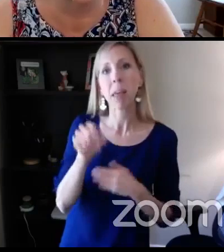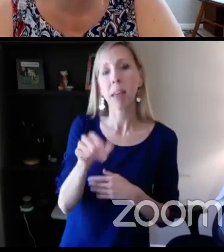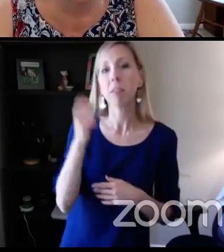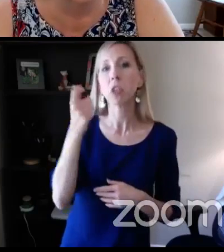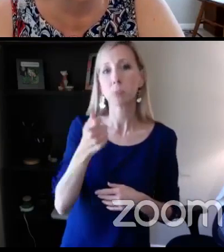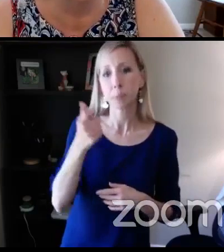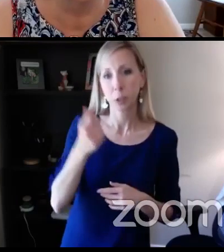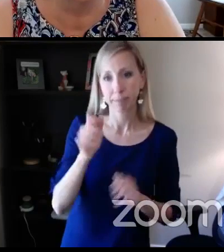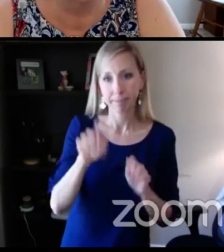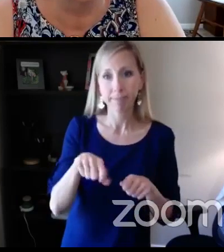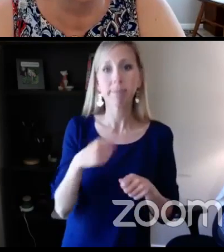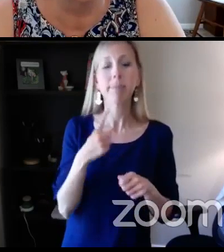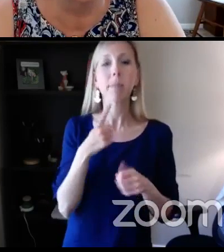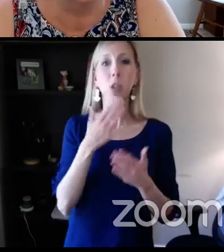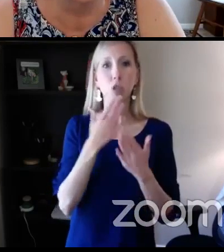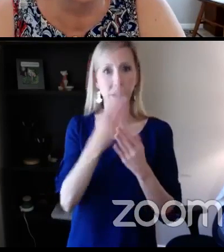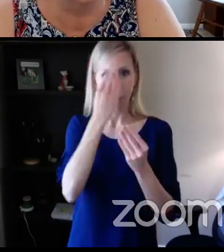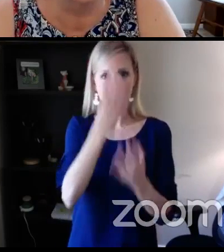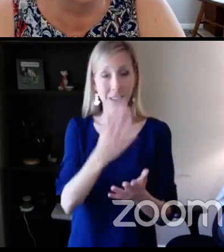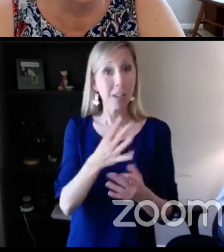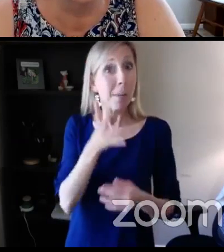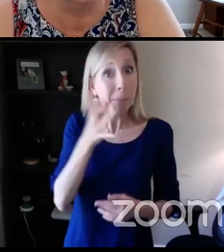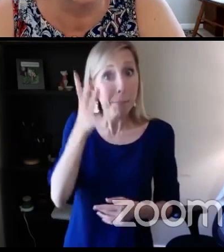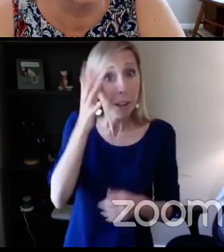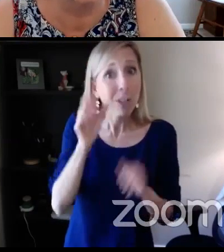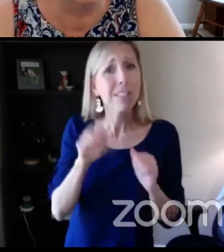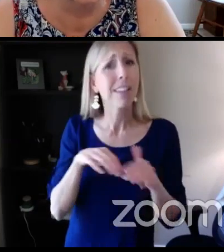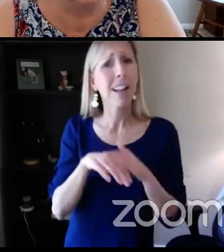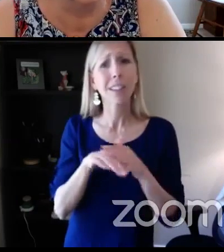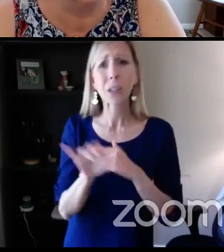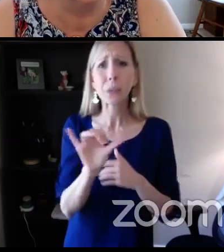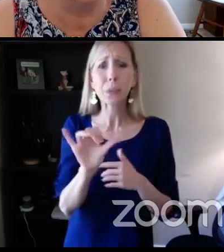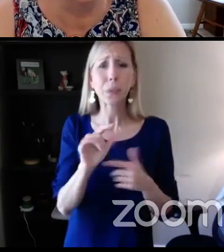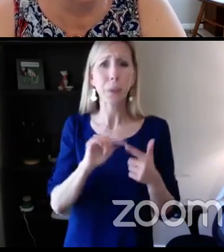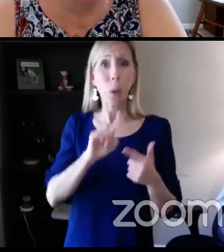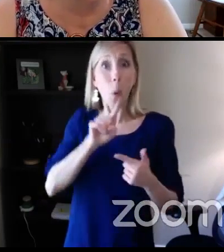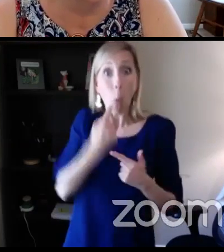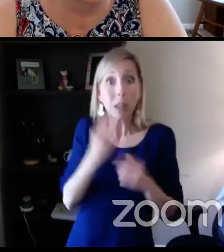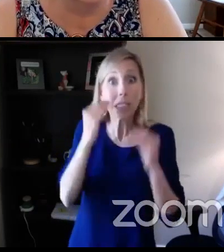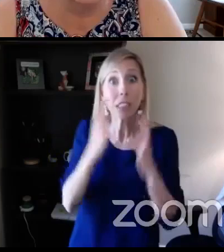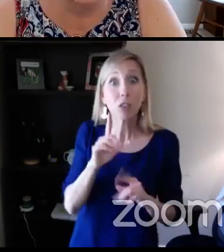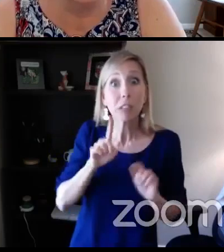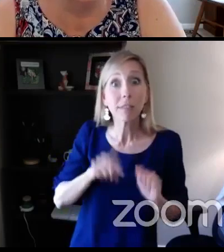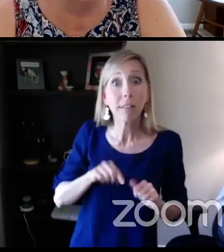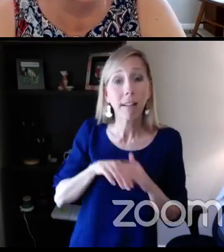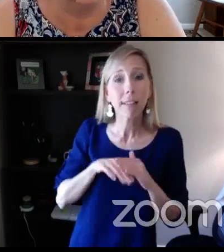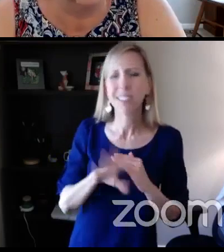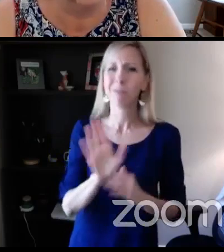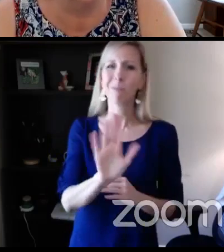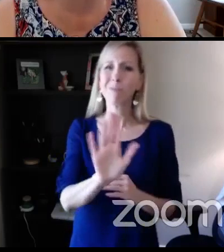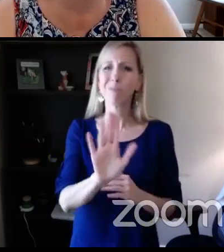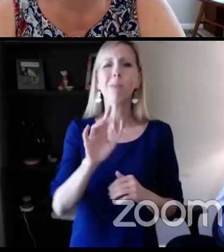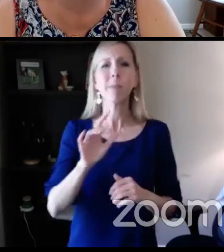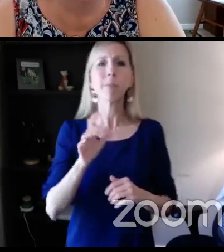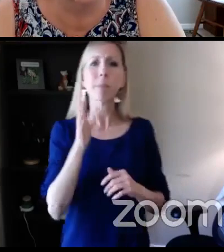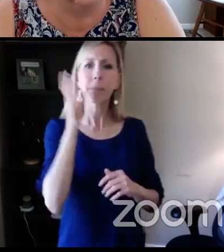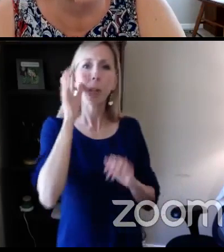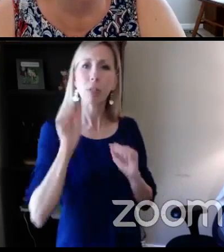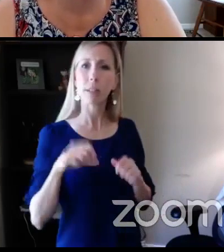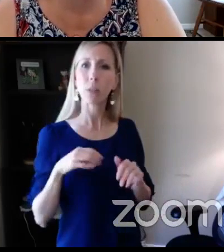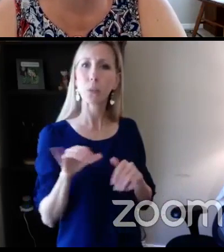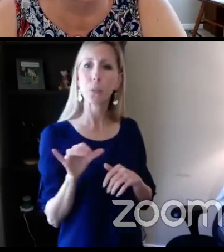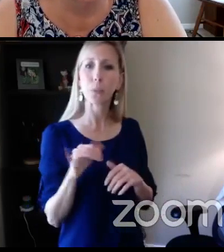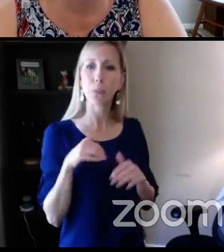there. Parents can also go there too. It's not just for teachers. There is teacher information, but